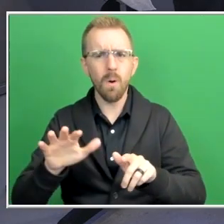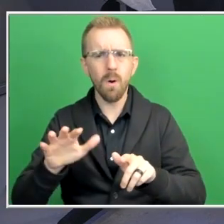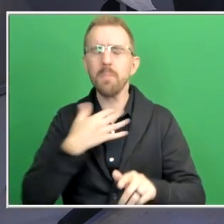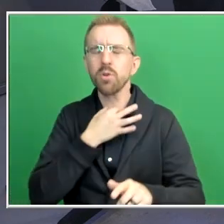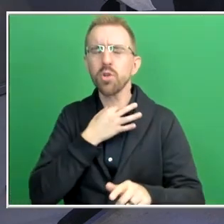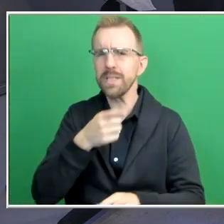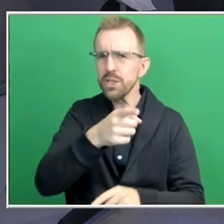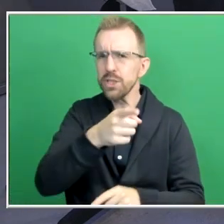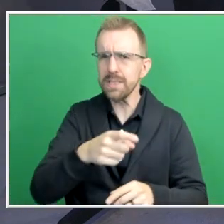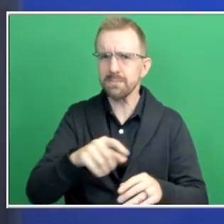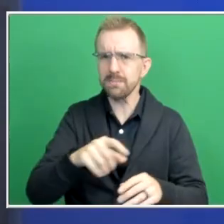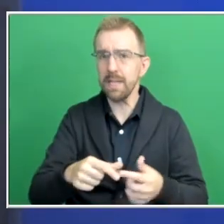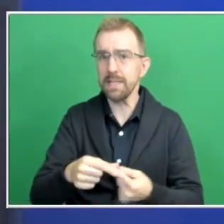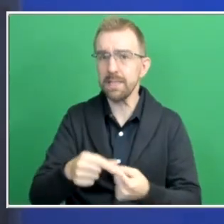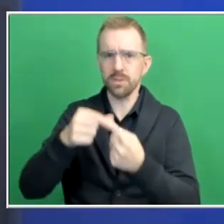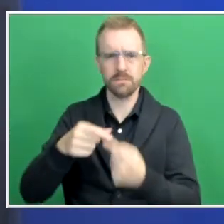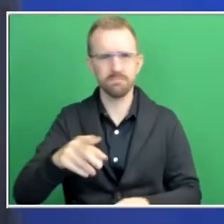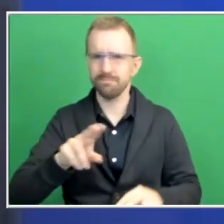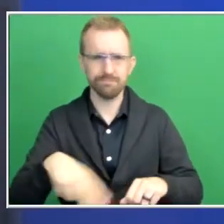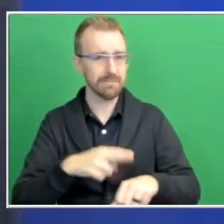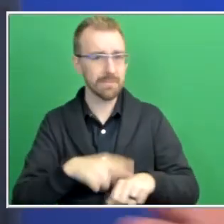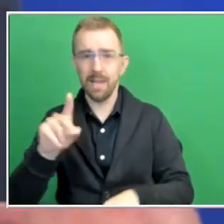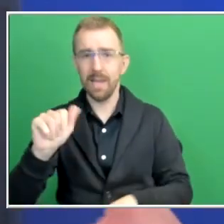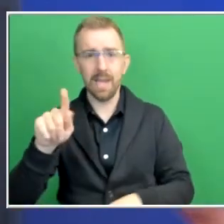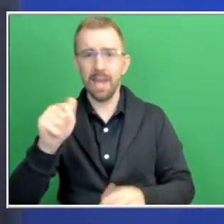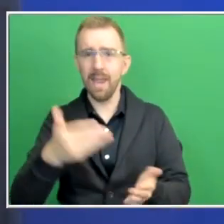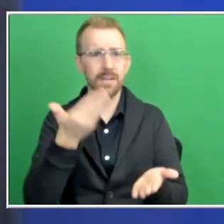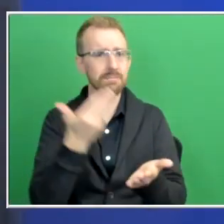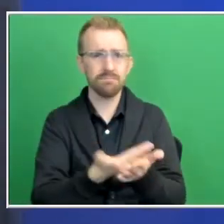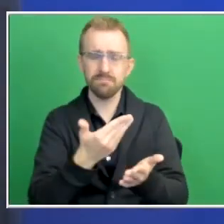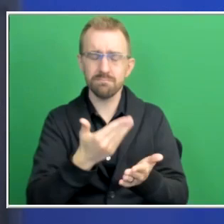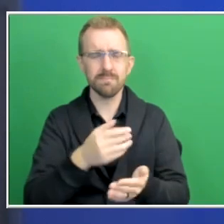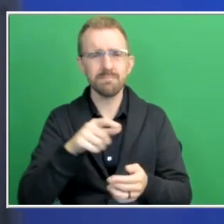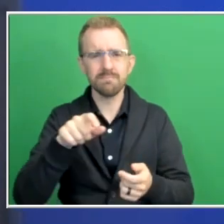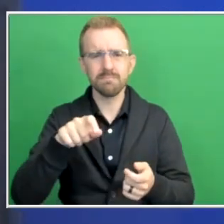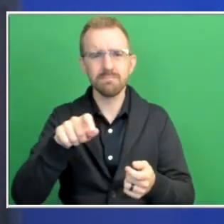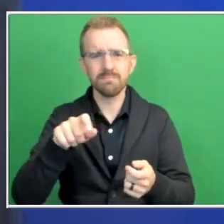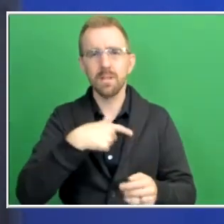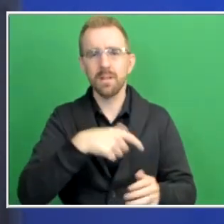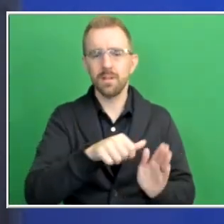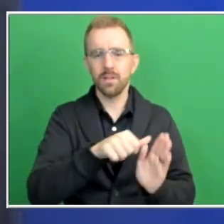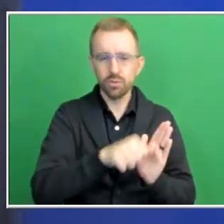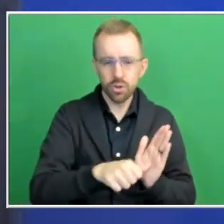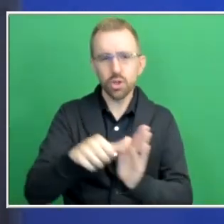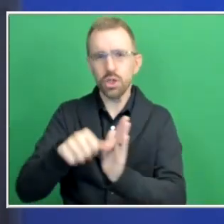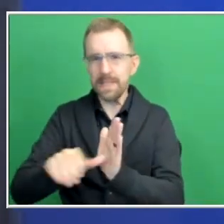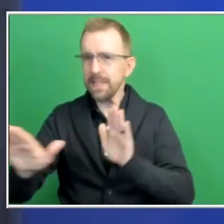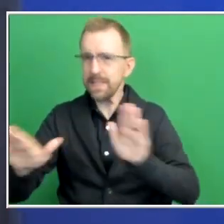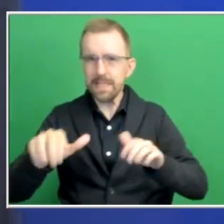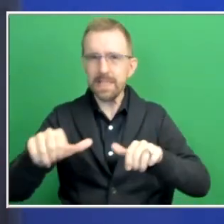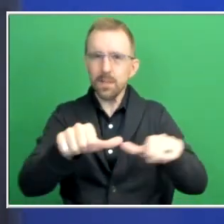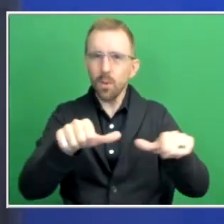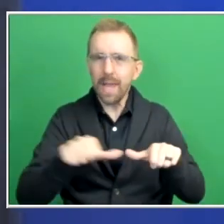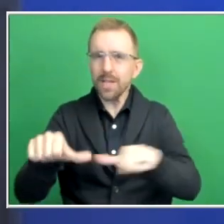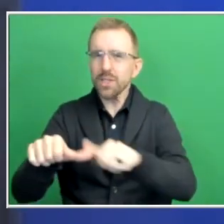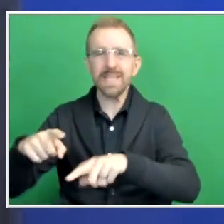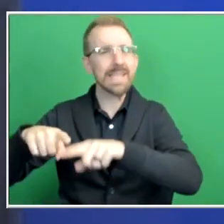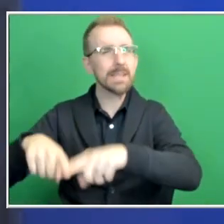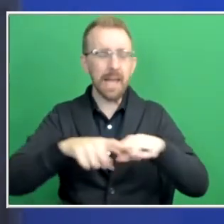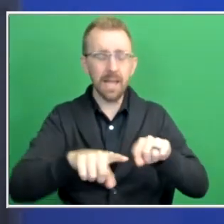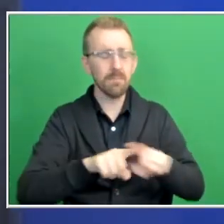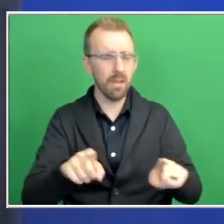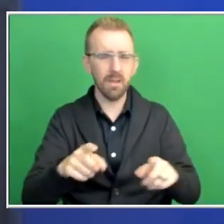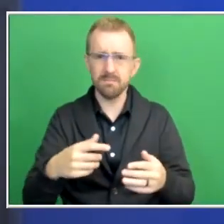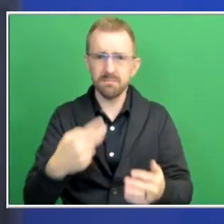normal outcome. I mean, the data is profound, and it changes from surgical site to surgical site, but overall, there's, you know, significant weight loss